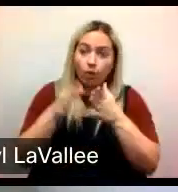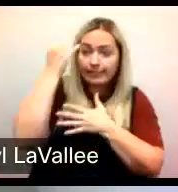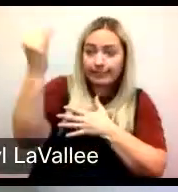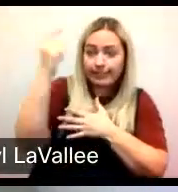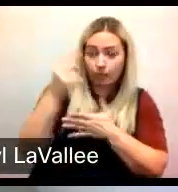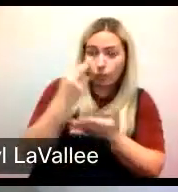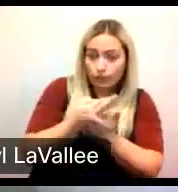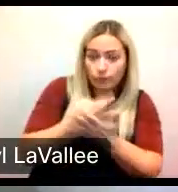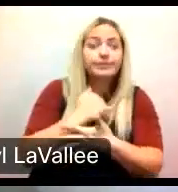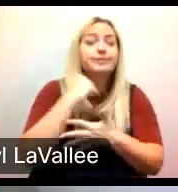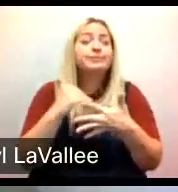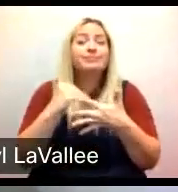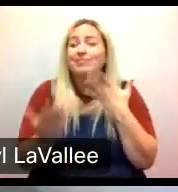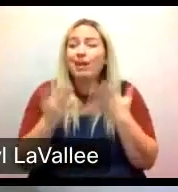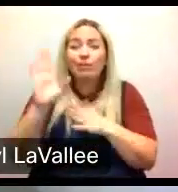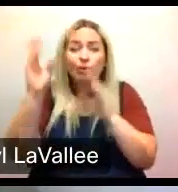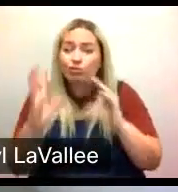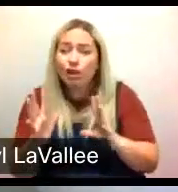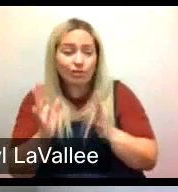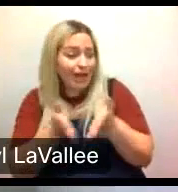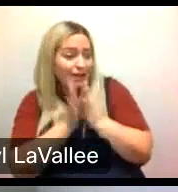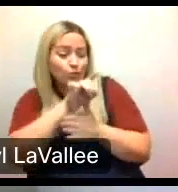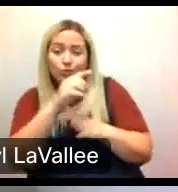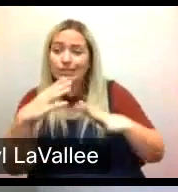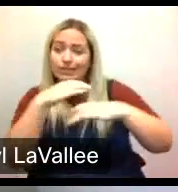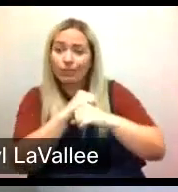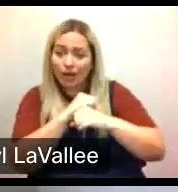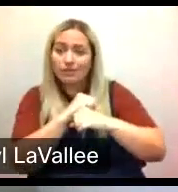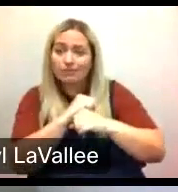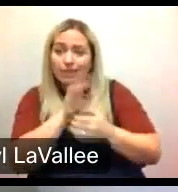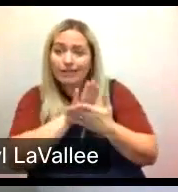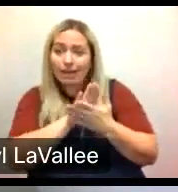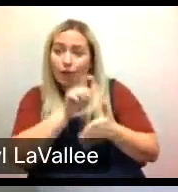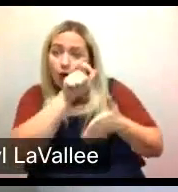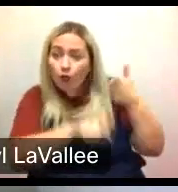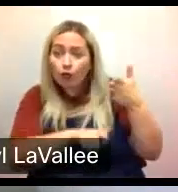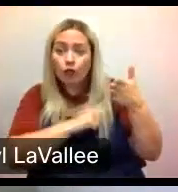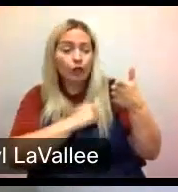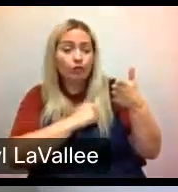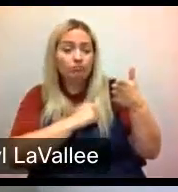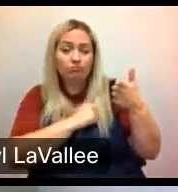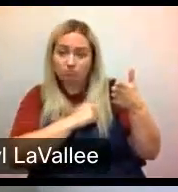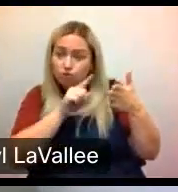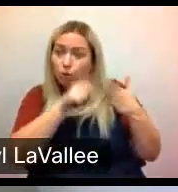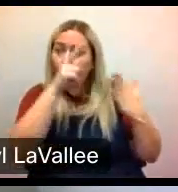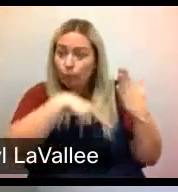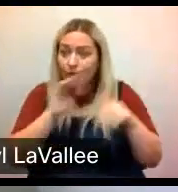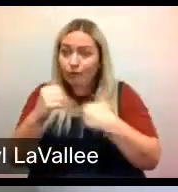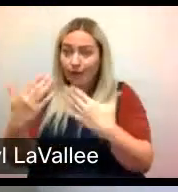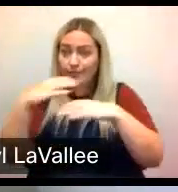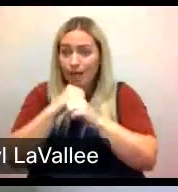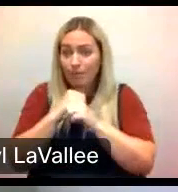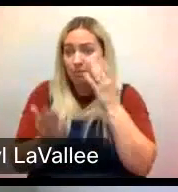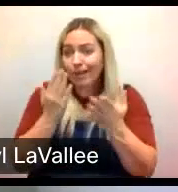source. Maybe your instructor has asked you to summarize an academic article. They've asked you to do some reading and then provide a summary, maybe